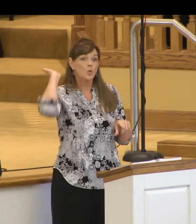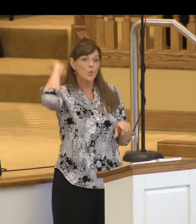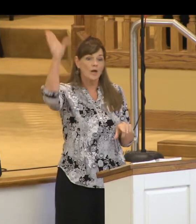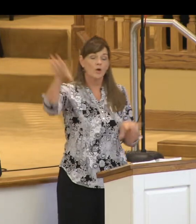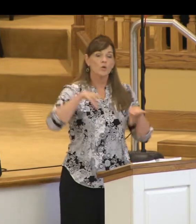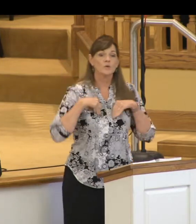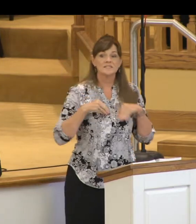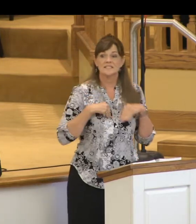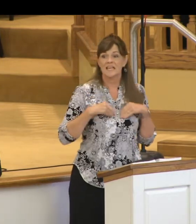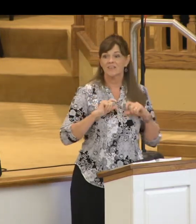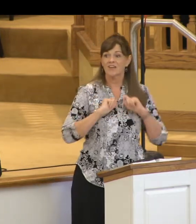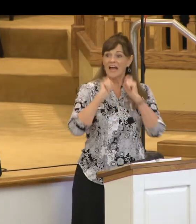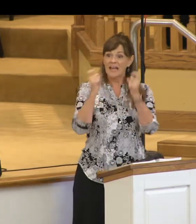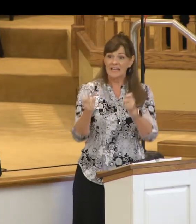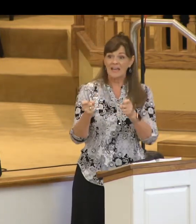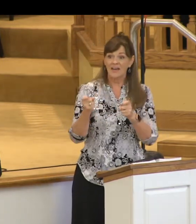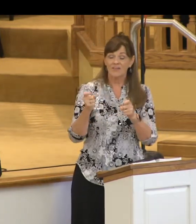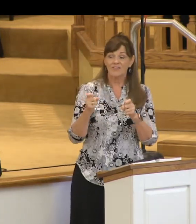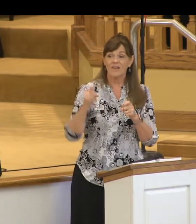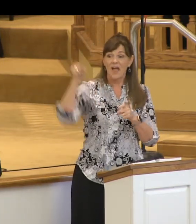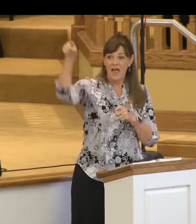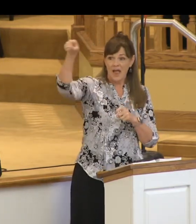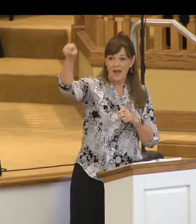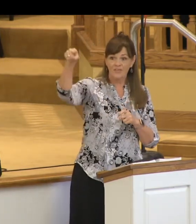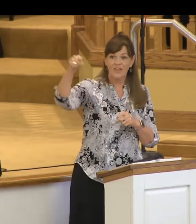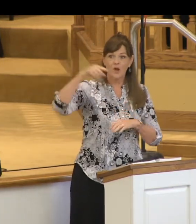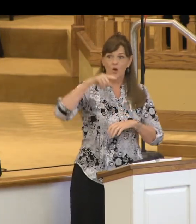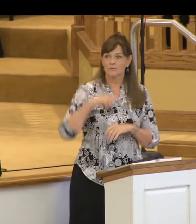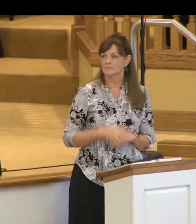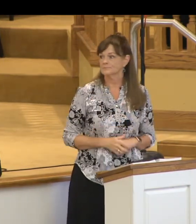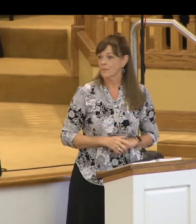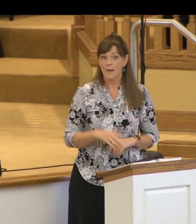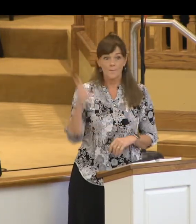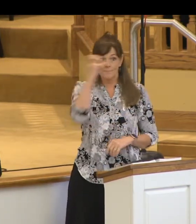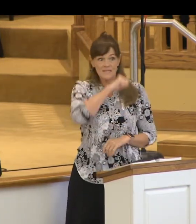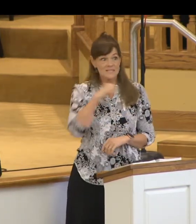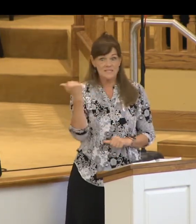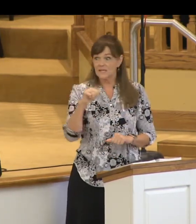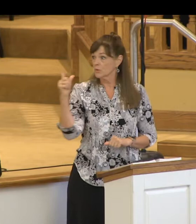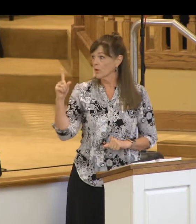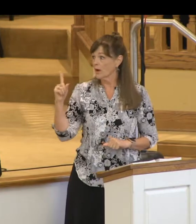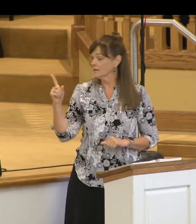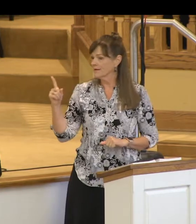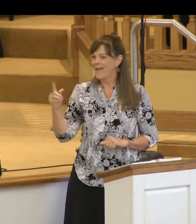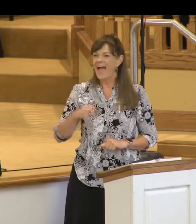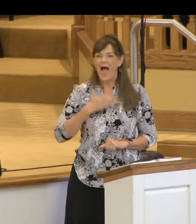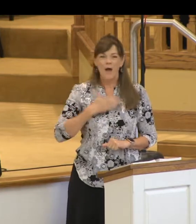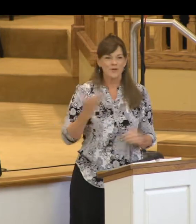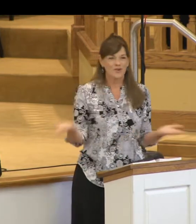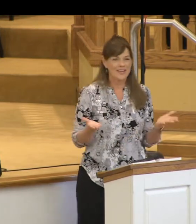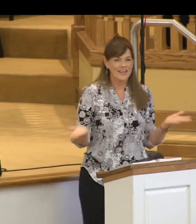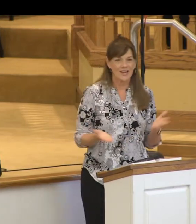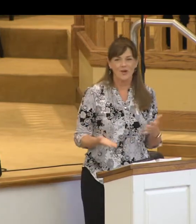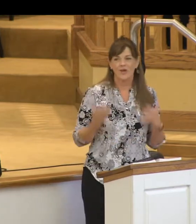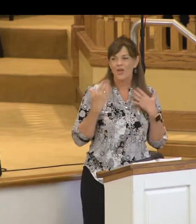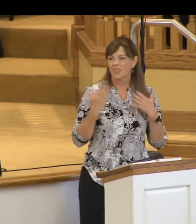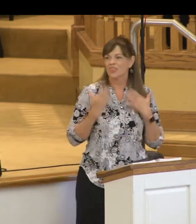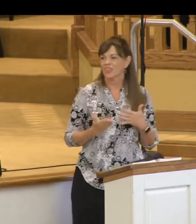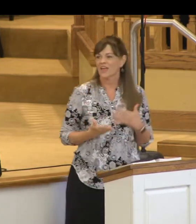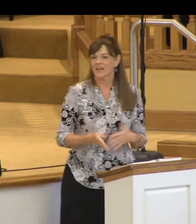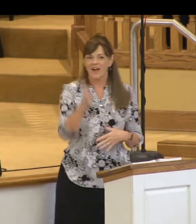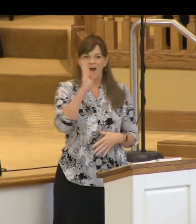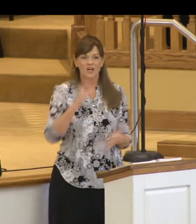after the service on my right, your left, and we'd love to do that. Did we miss anybody? We're so glad you're here this evening. Thank you, ushers. I appreciate